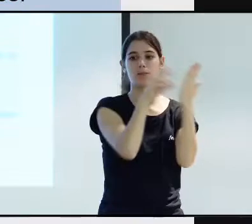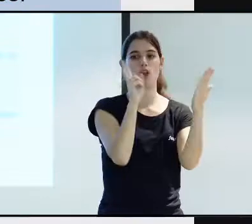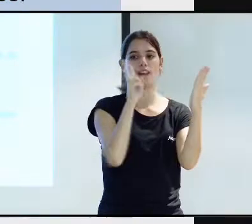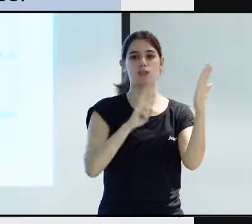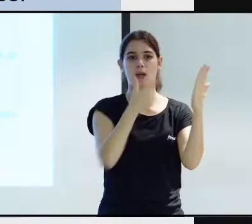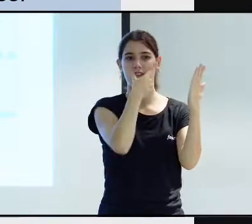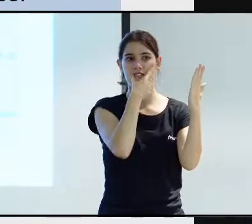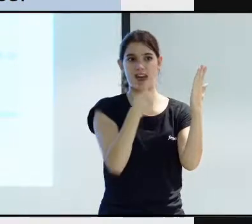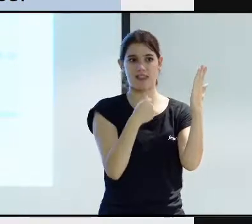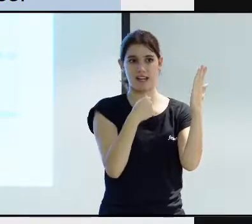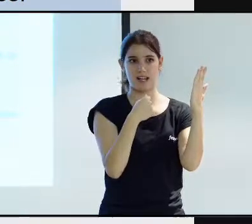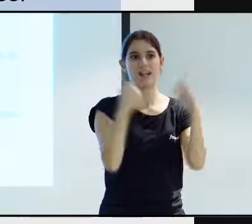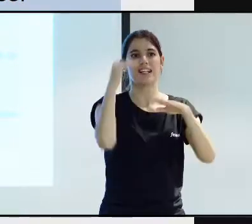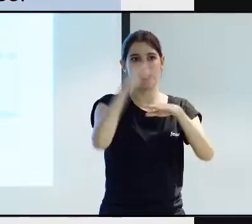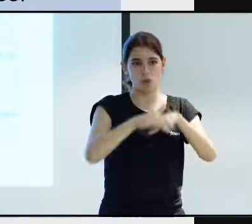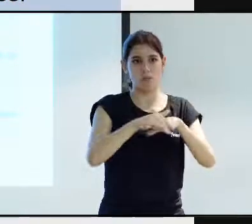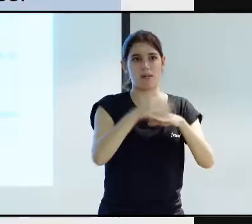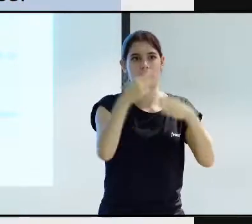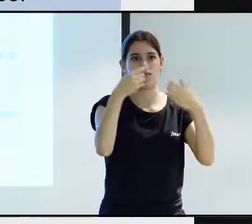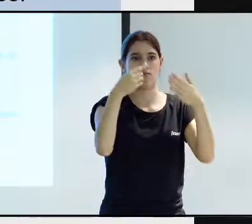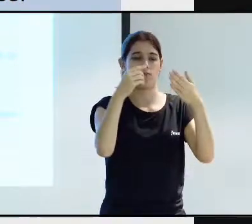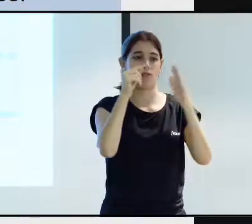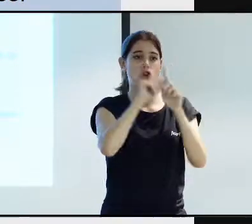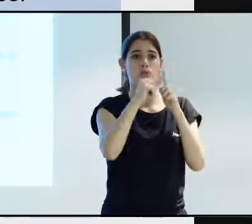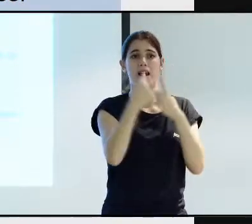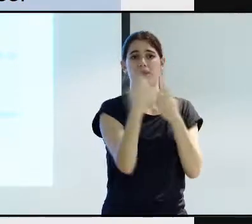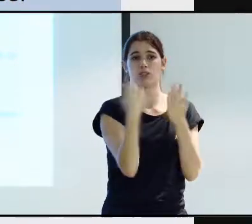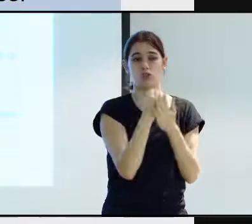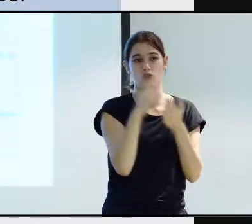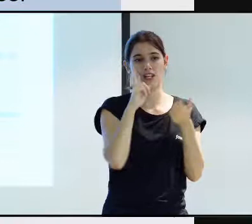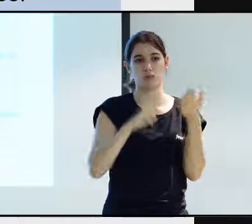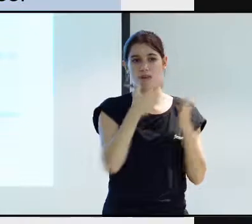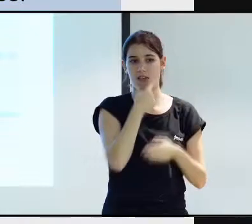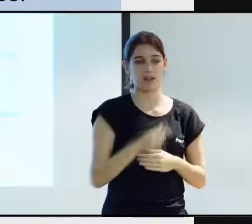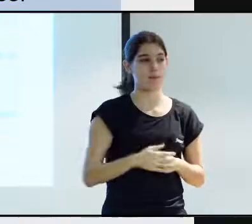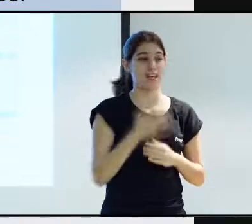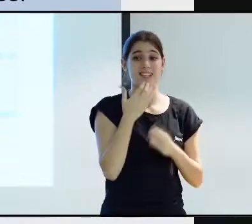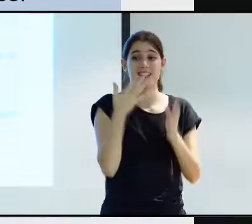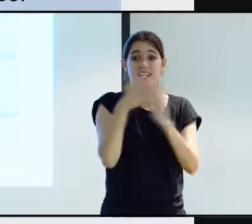my slides have the easy reading symbol, and others don't.